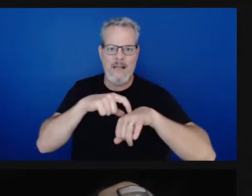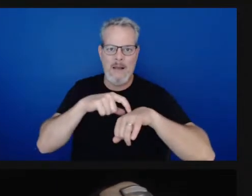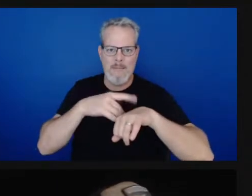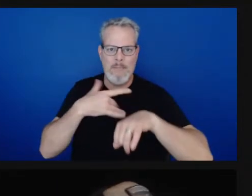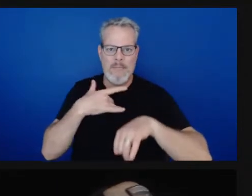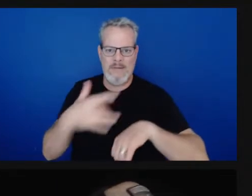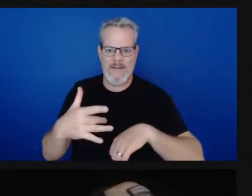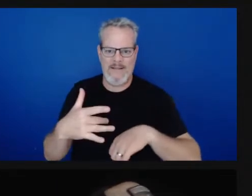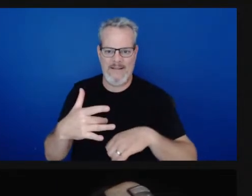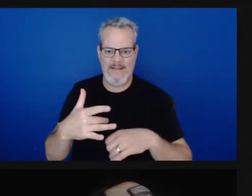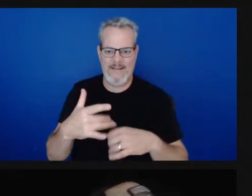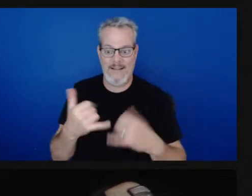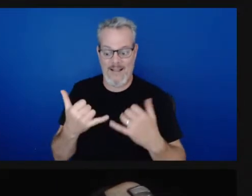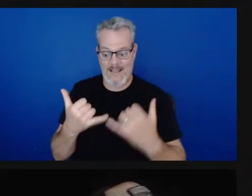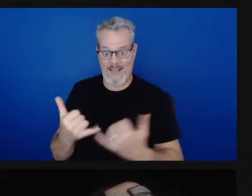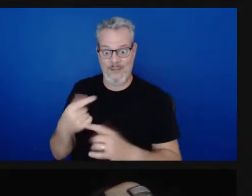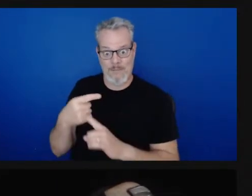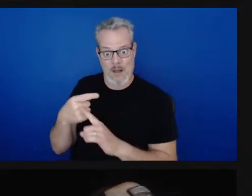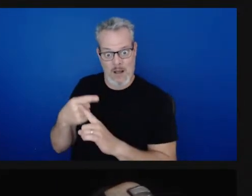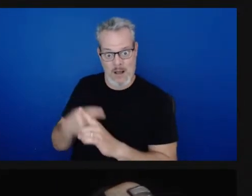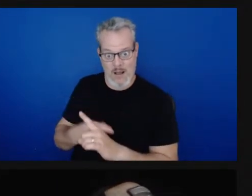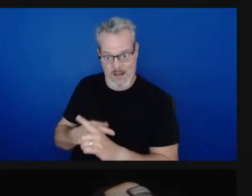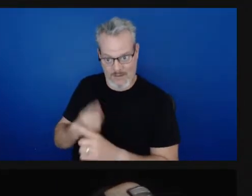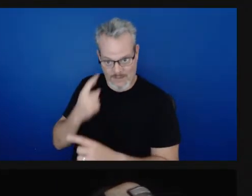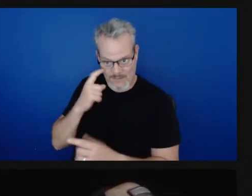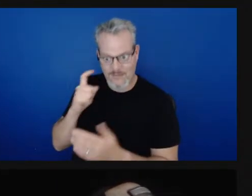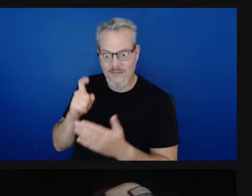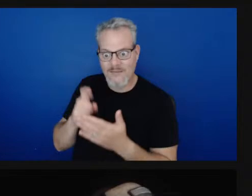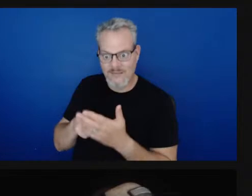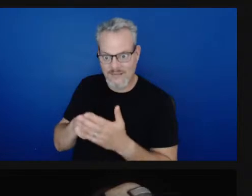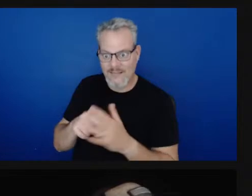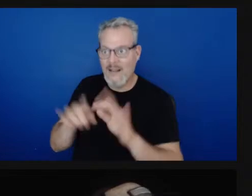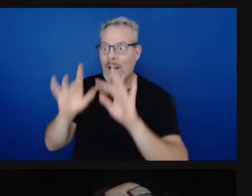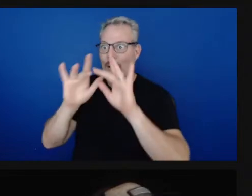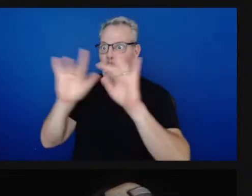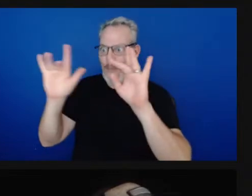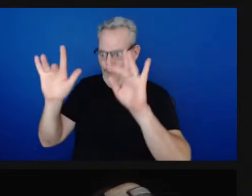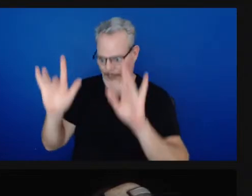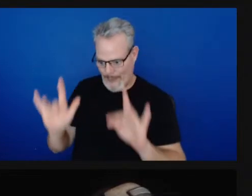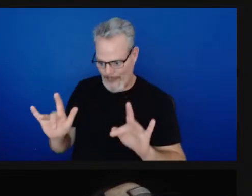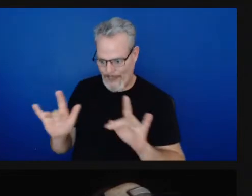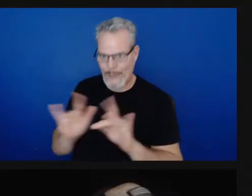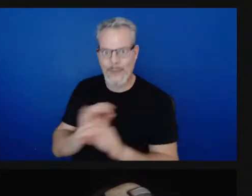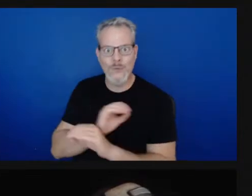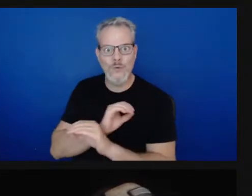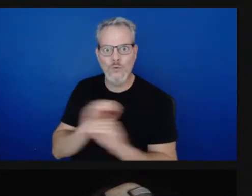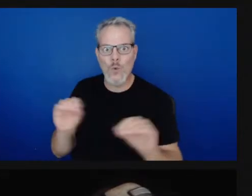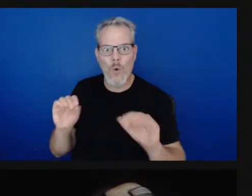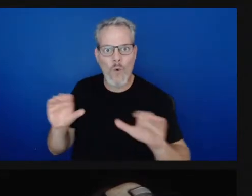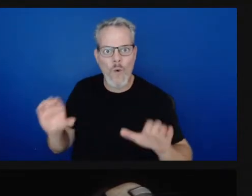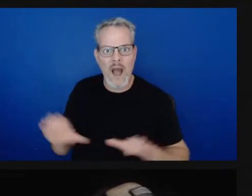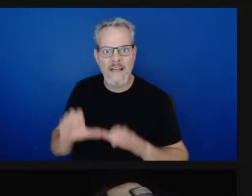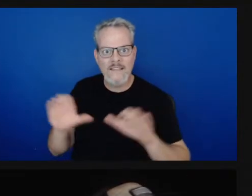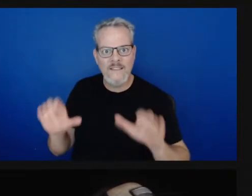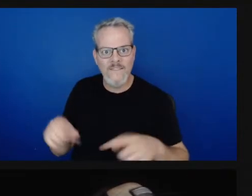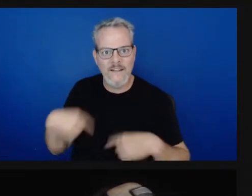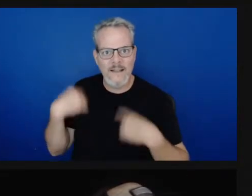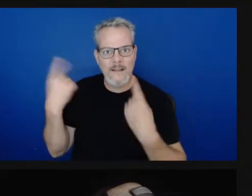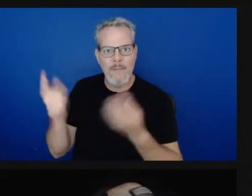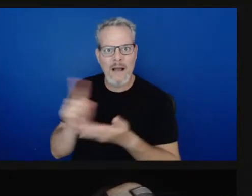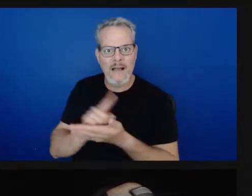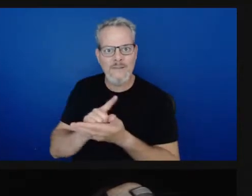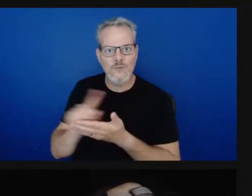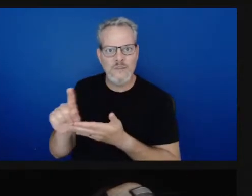And here on this month-long plot, you can see how devoid of any activity we are in the last week.